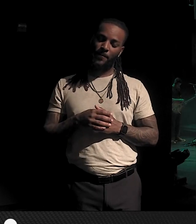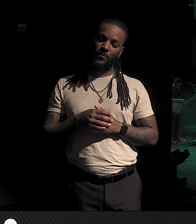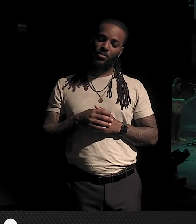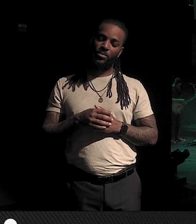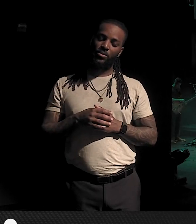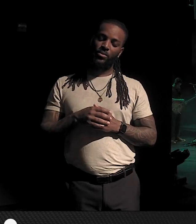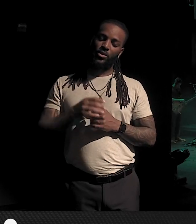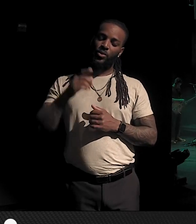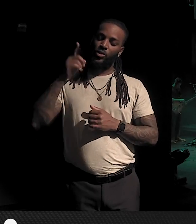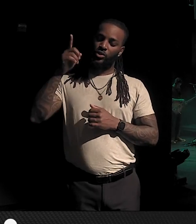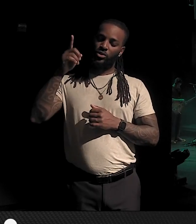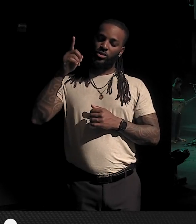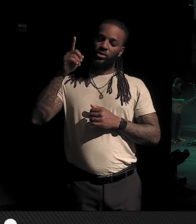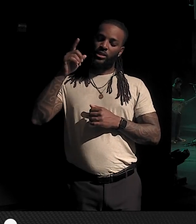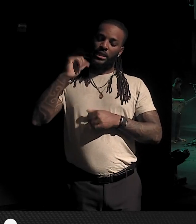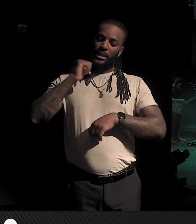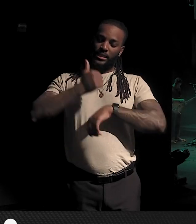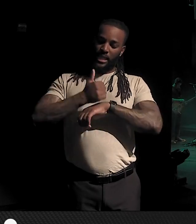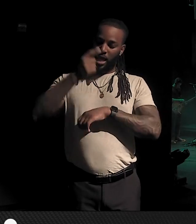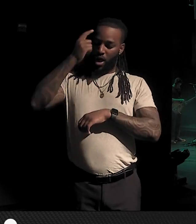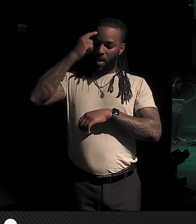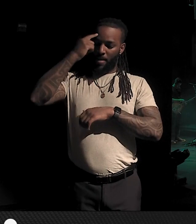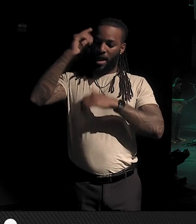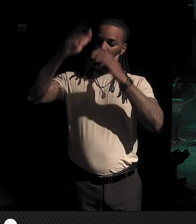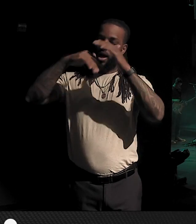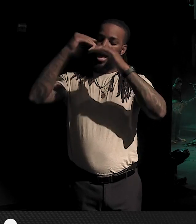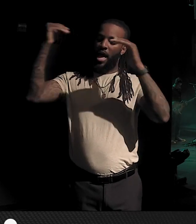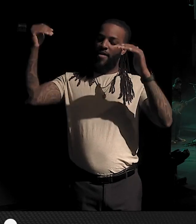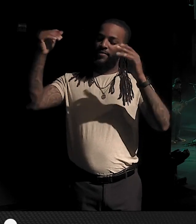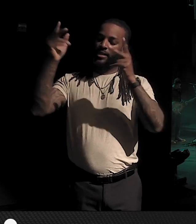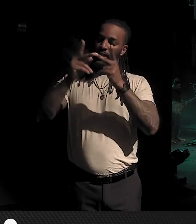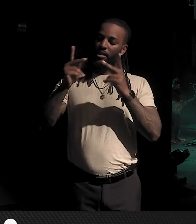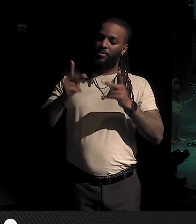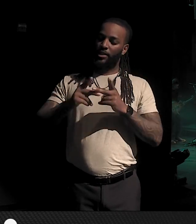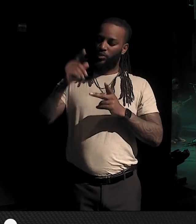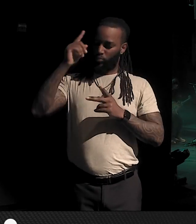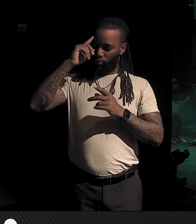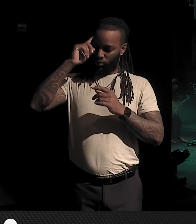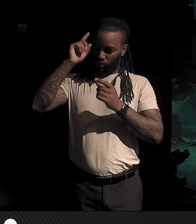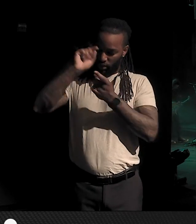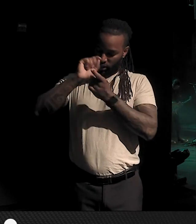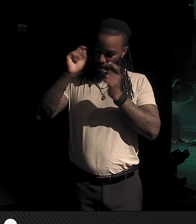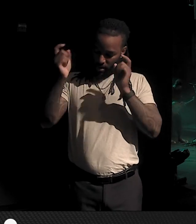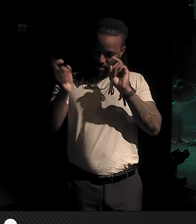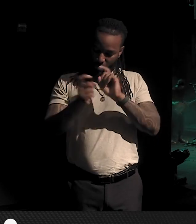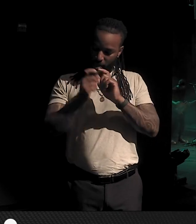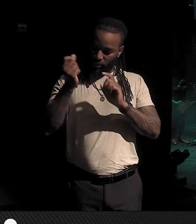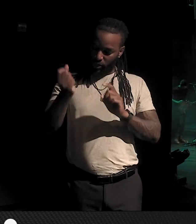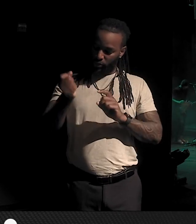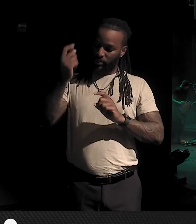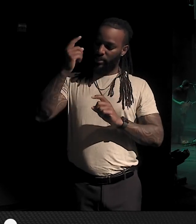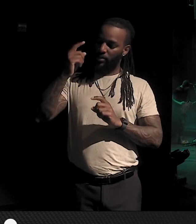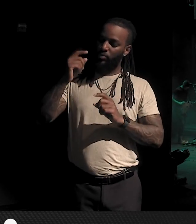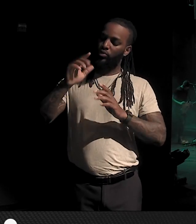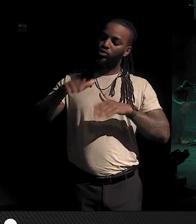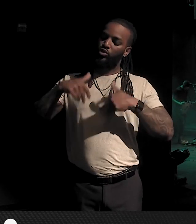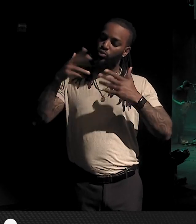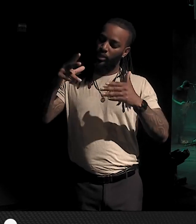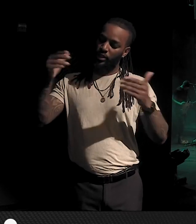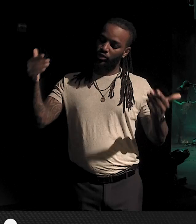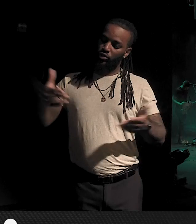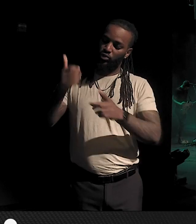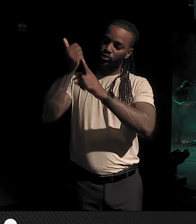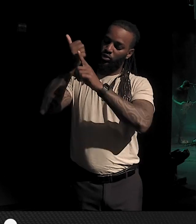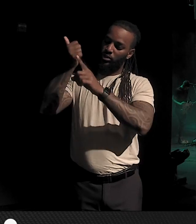Would you set our mind in heavenly places? Would you renew our thinking to understand you that way? Would you reintroduce yourself to us